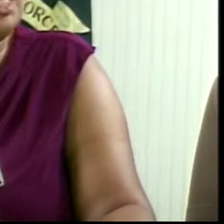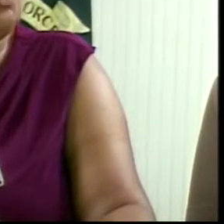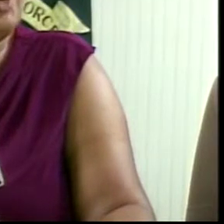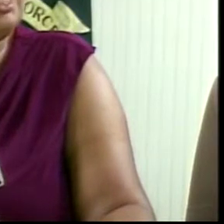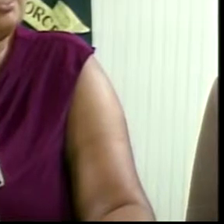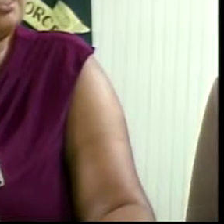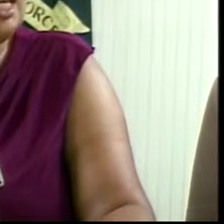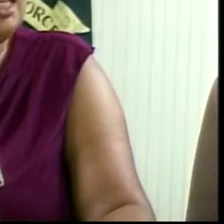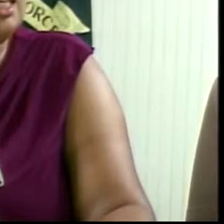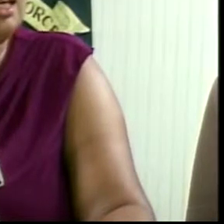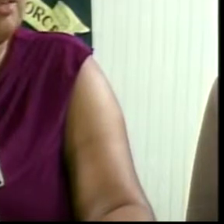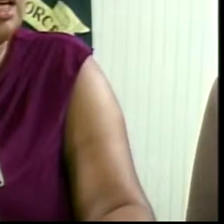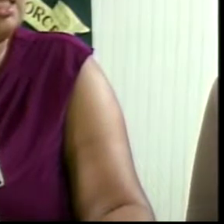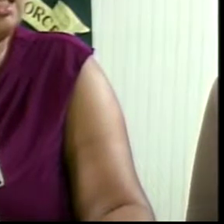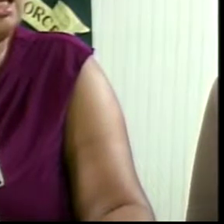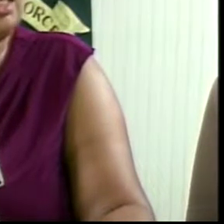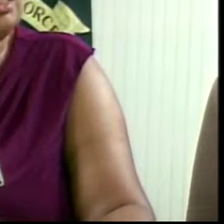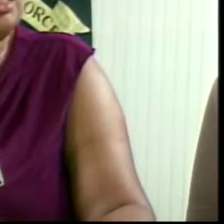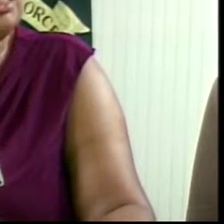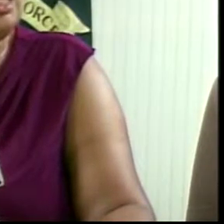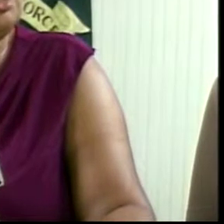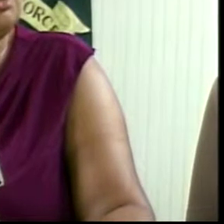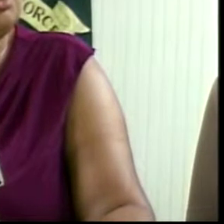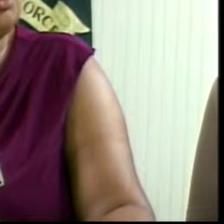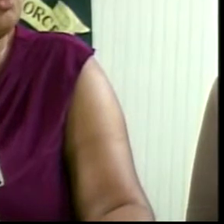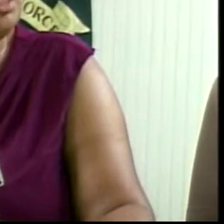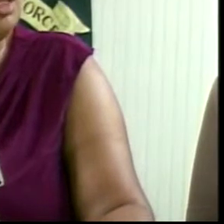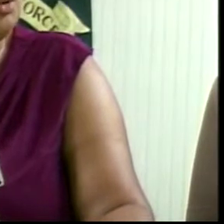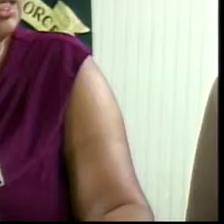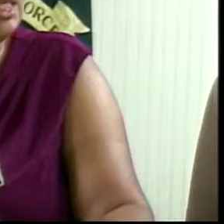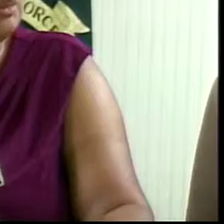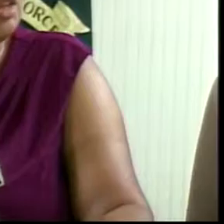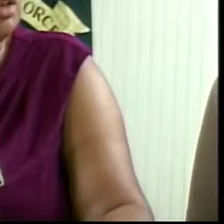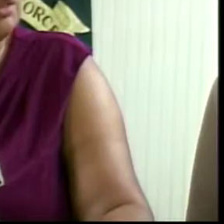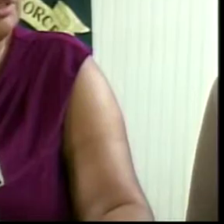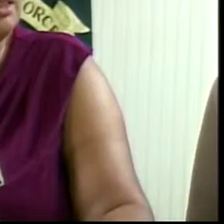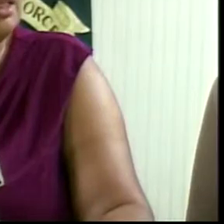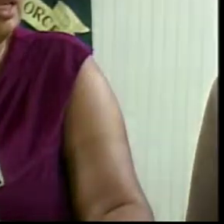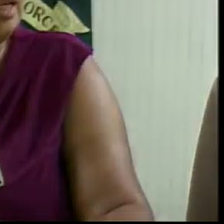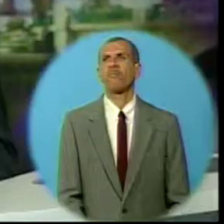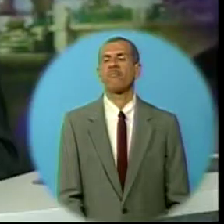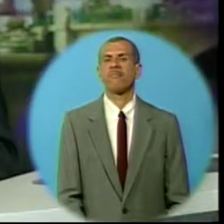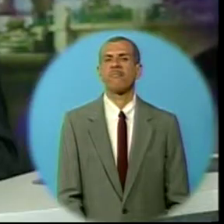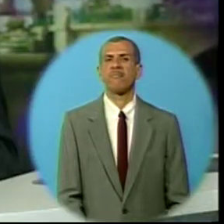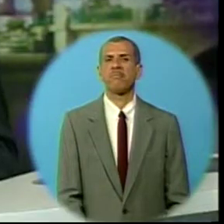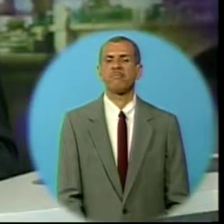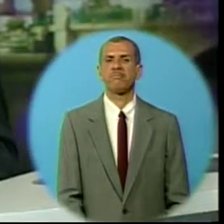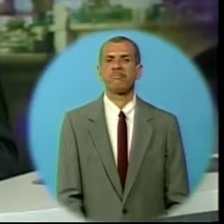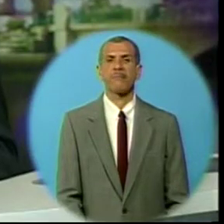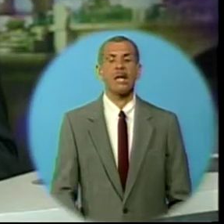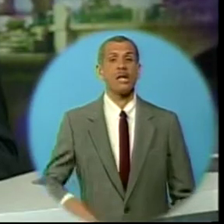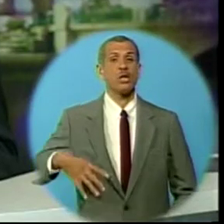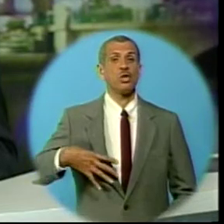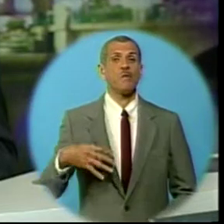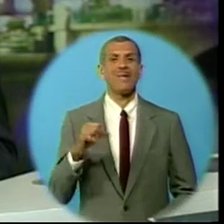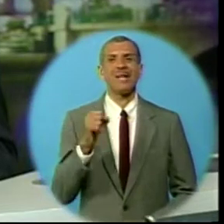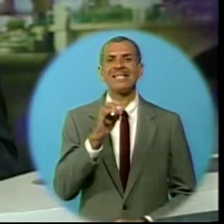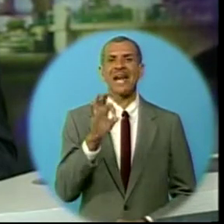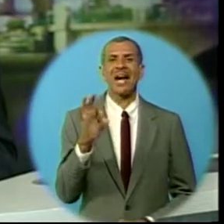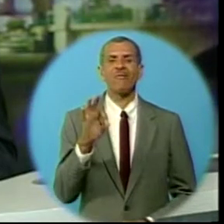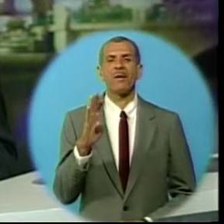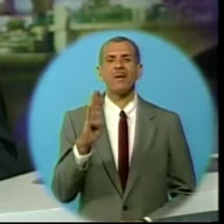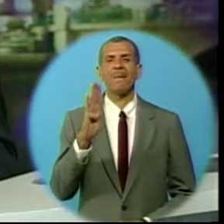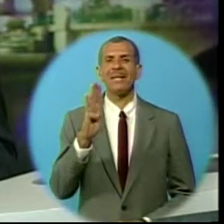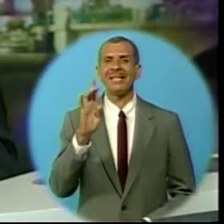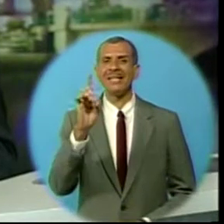So that's why the siting of the isolation center close to the Queen Elizabeth Hospital. Chief of Staff of the Barbados